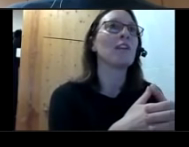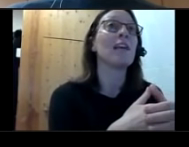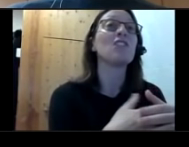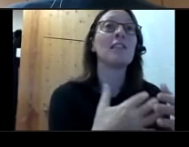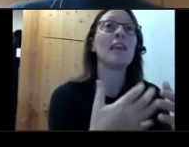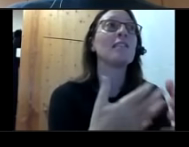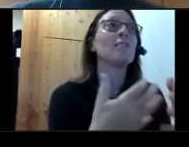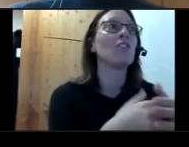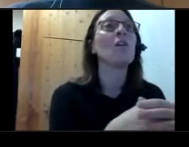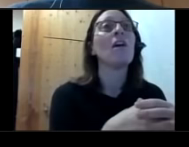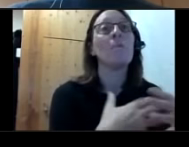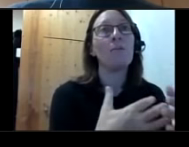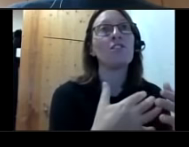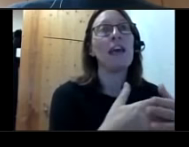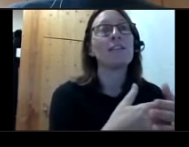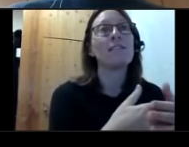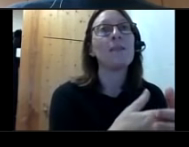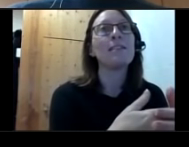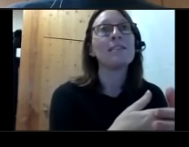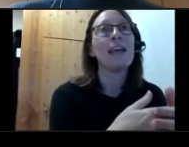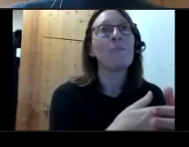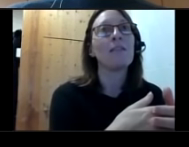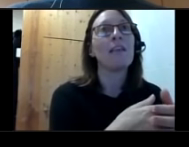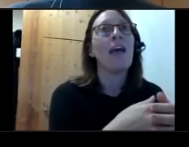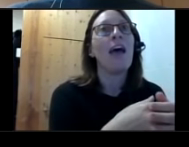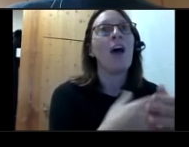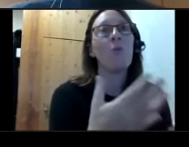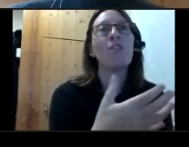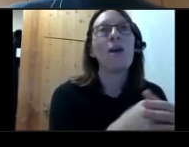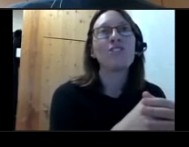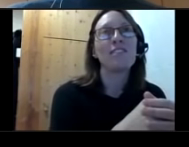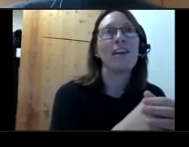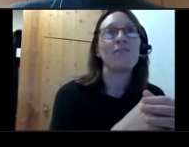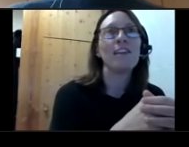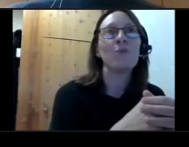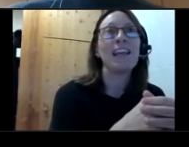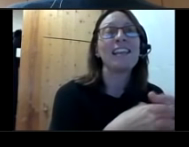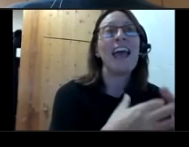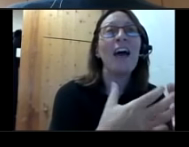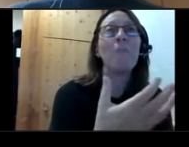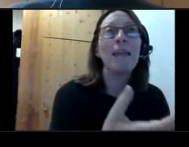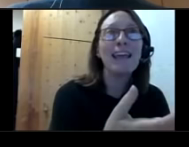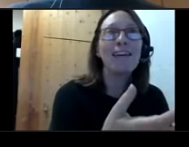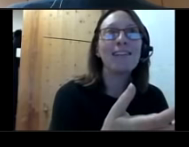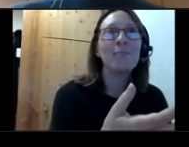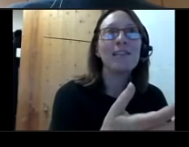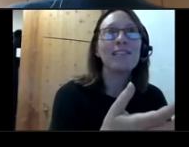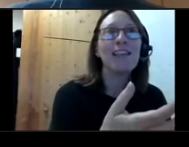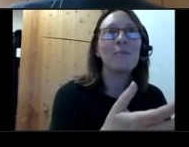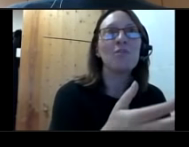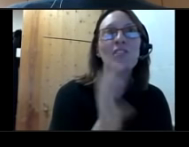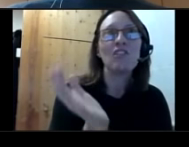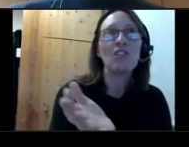sector organisations is to publish an accessibility statement. One of the questions I've had frequently is, how many